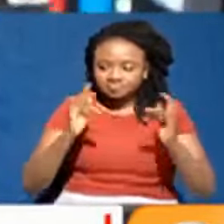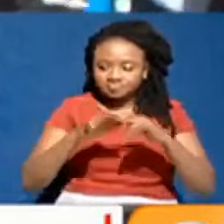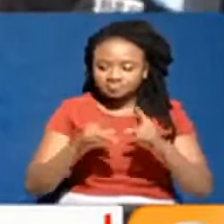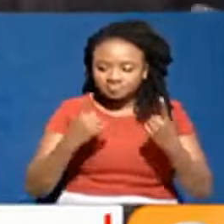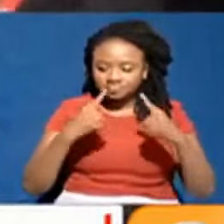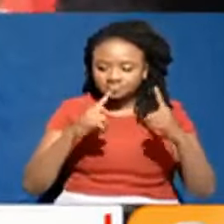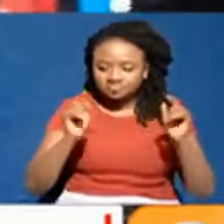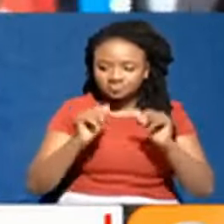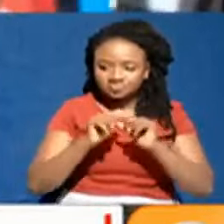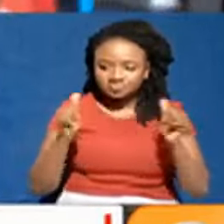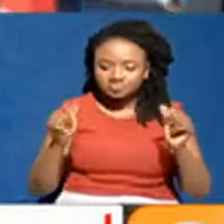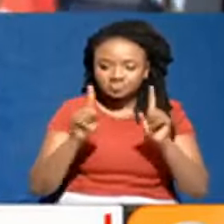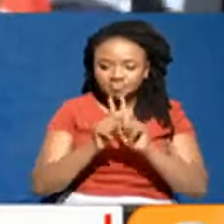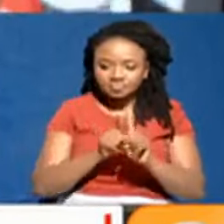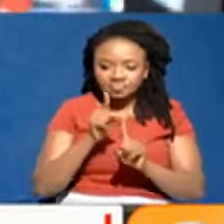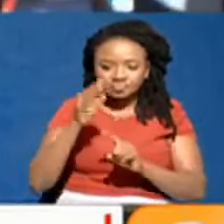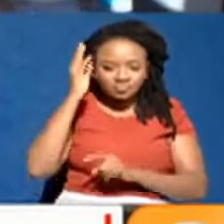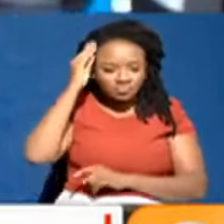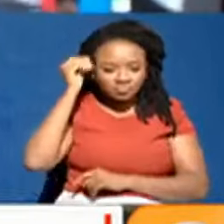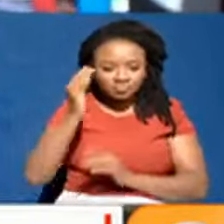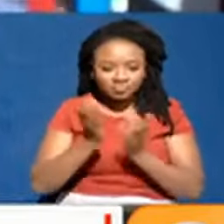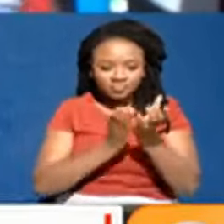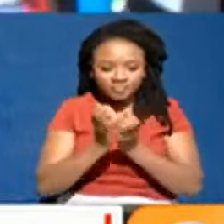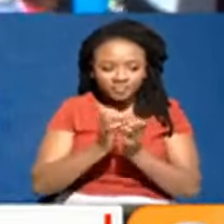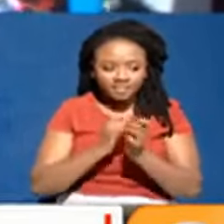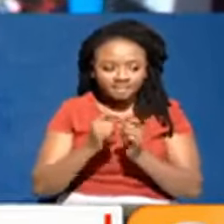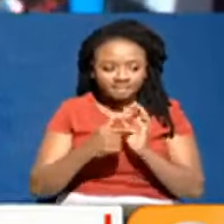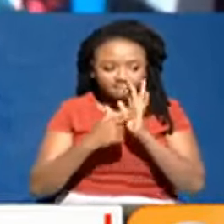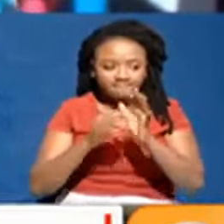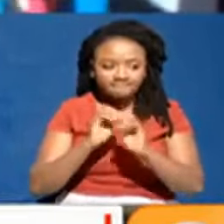and Festival and Business Expo. We are very